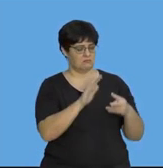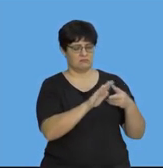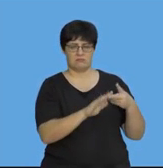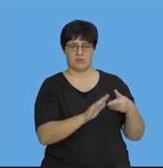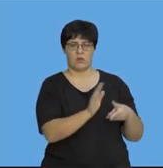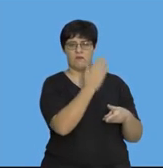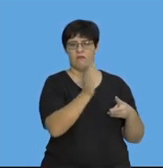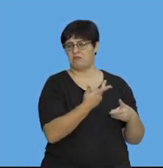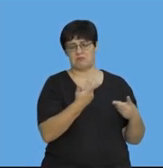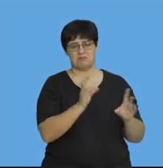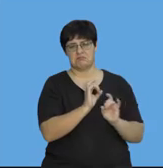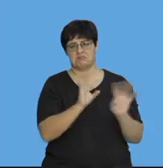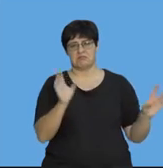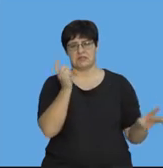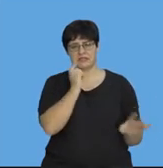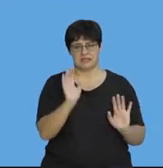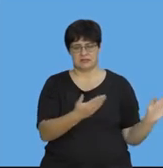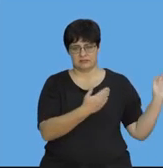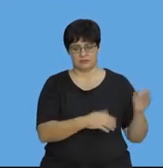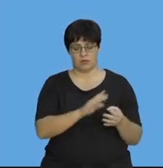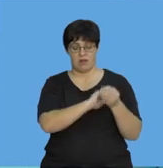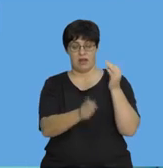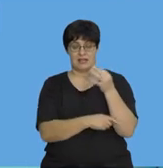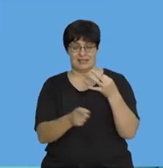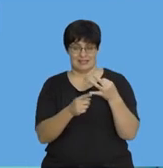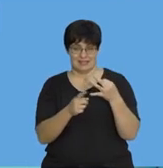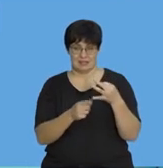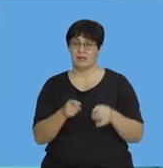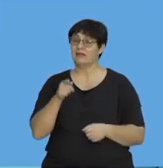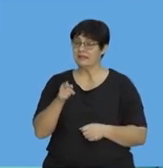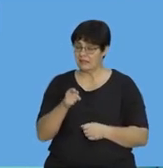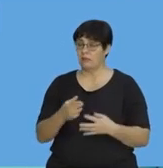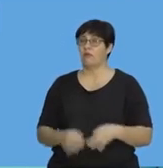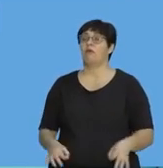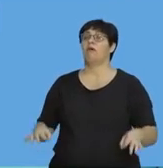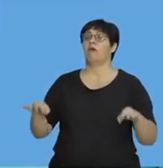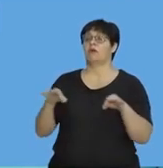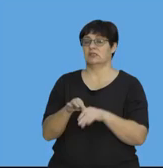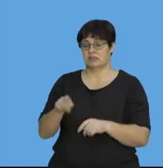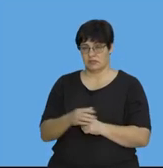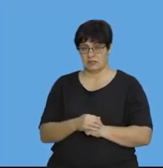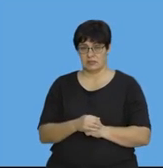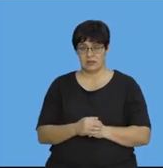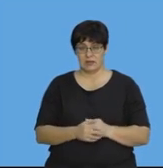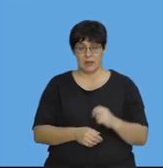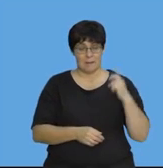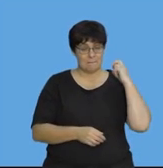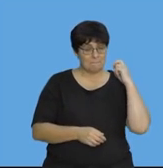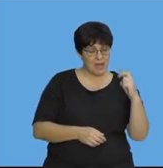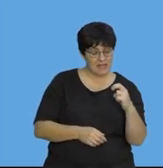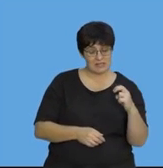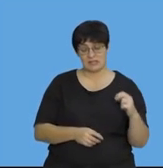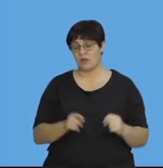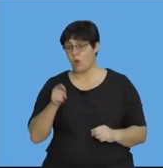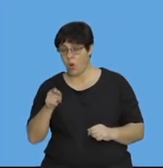First two questions, straightforward. Last question, and this is the very important one. Does the bus